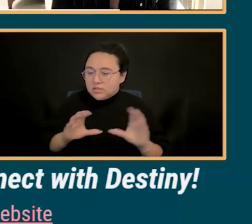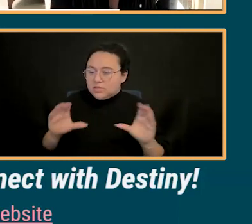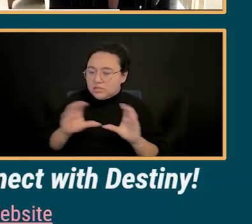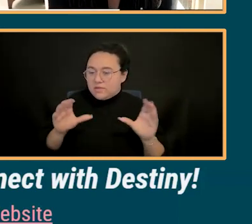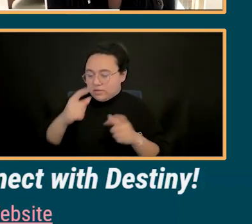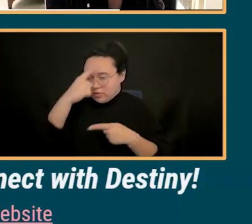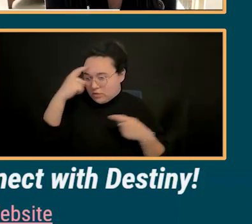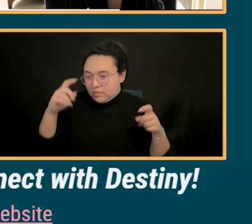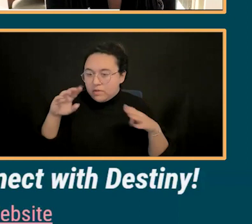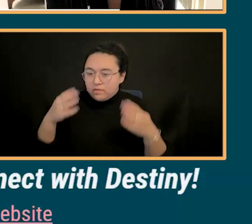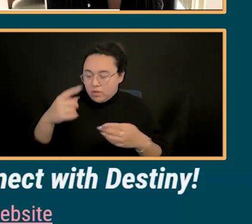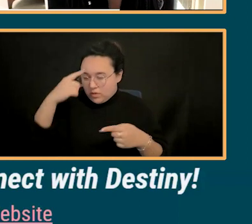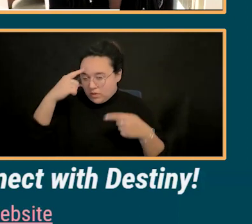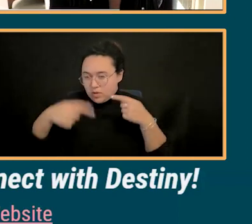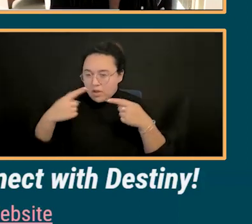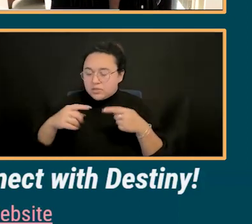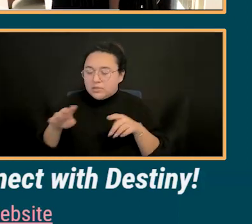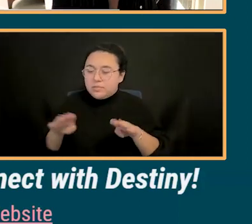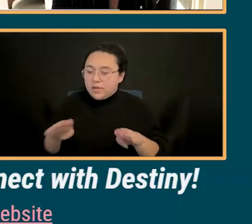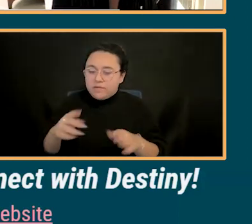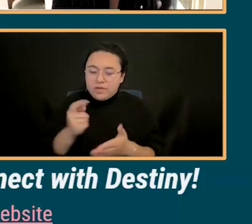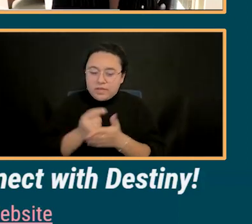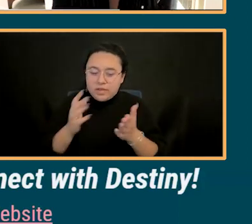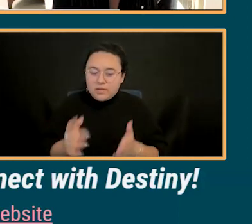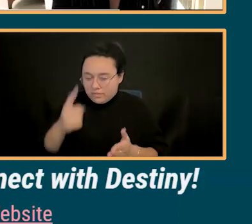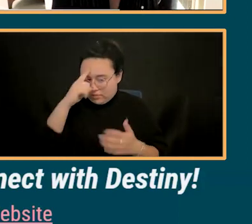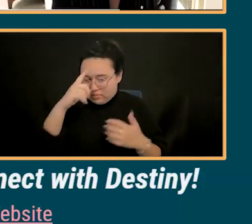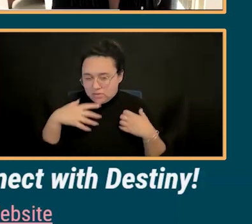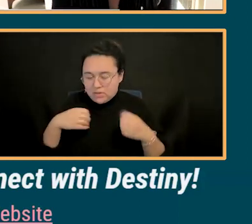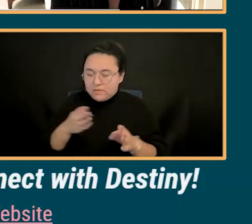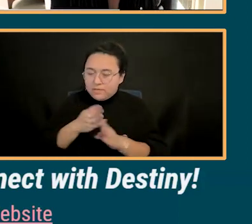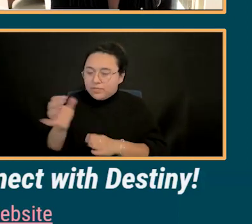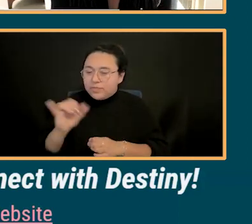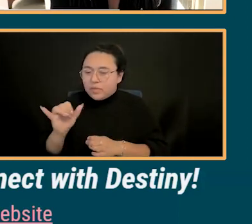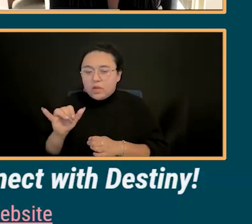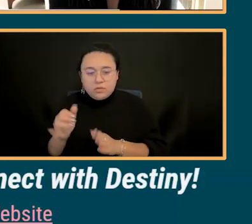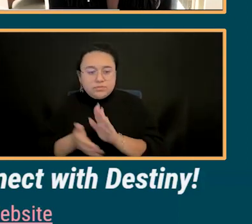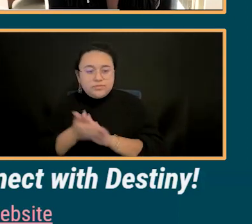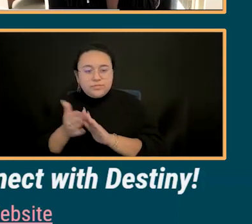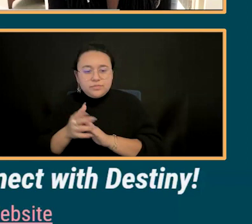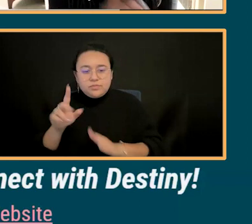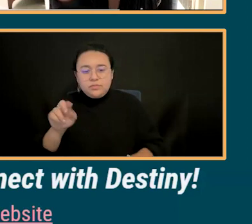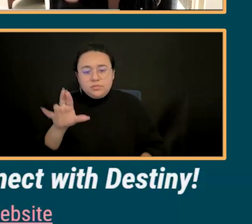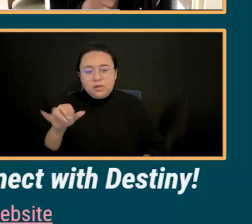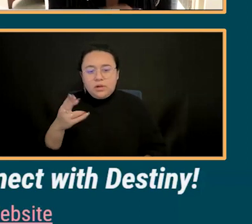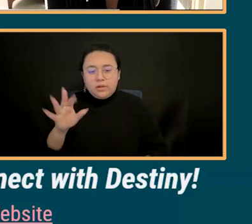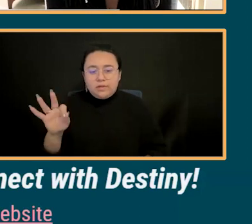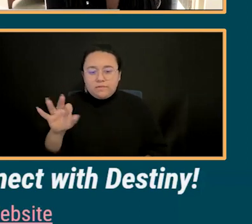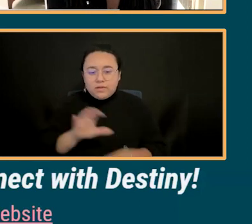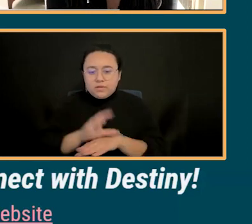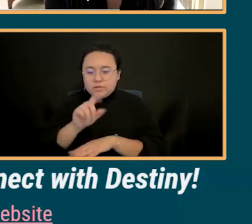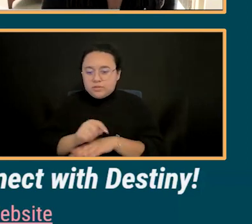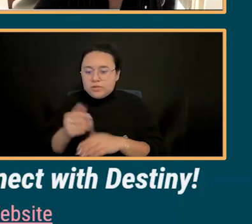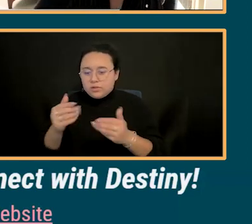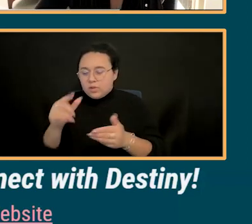cognitive behavioral therapist in the mental health field. She also runs Destiny Huff Consulting, everybody go and Google